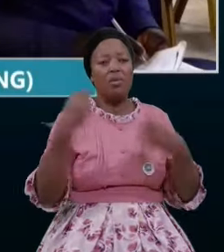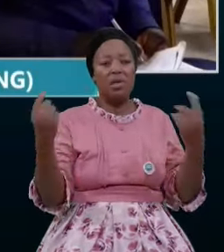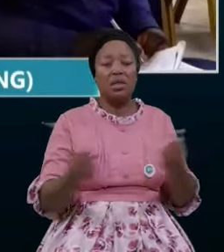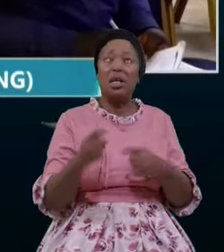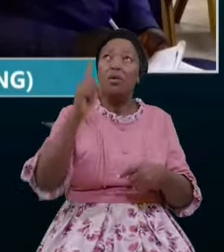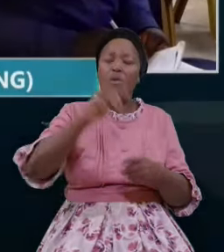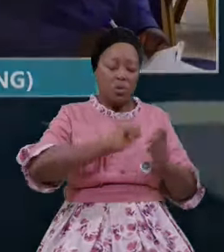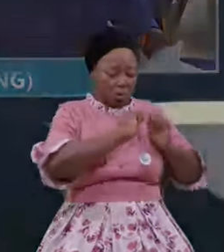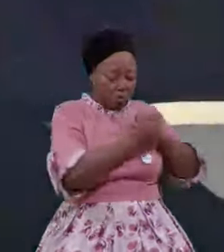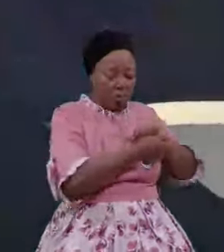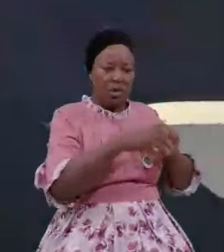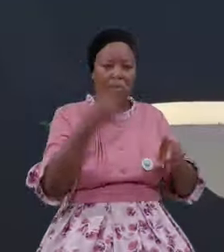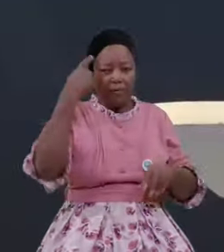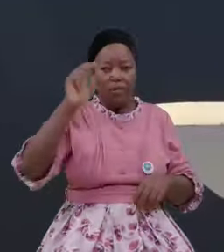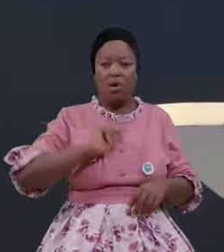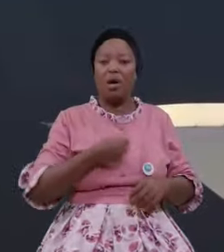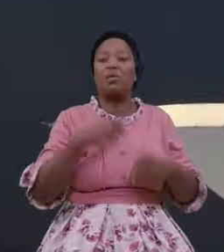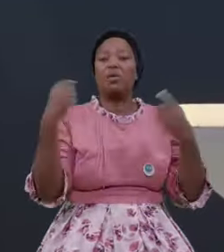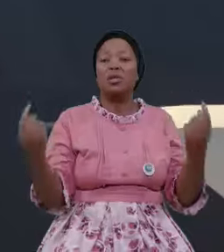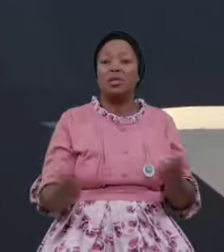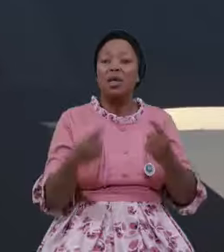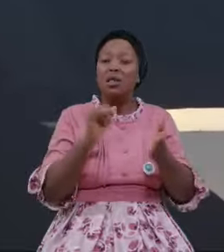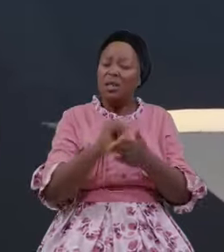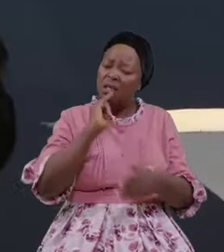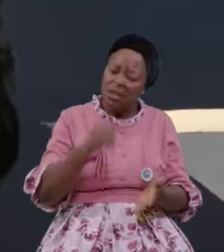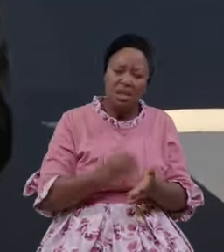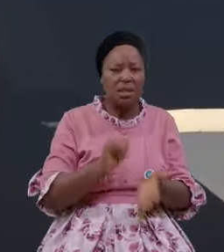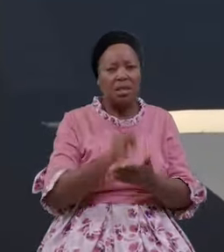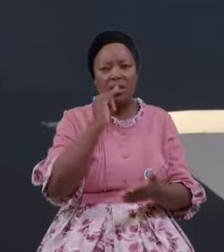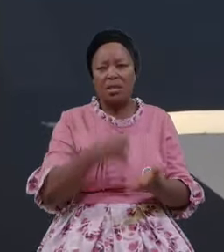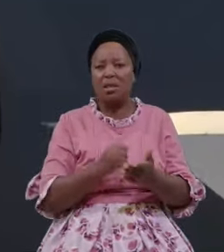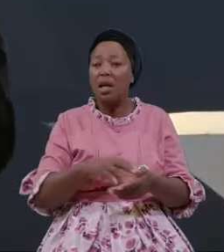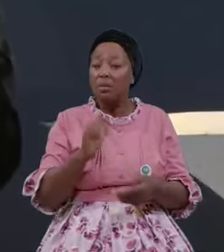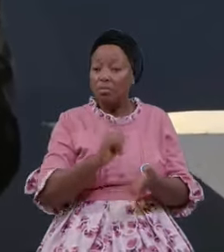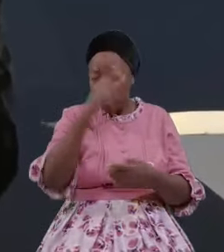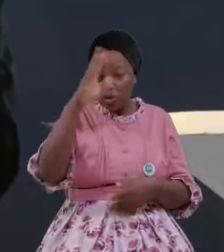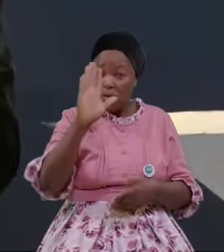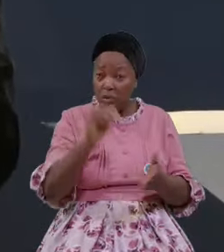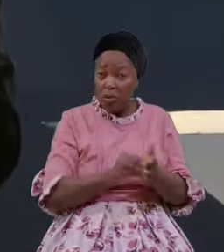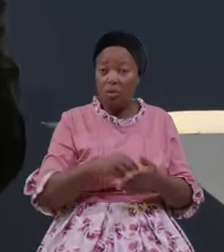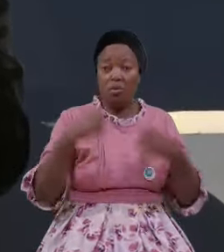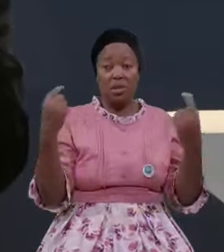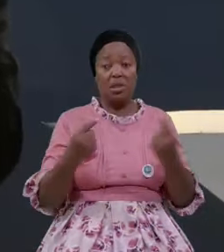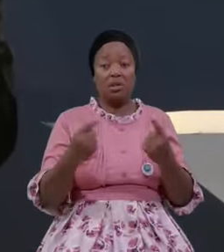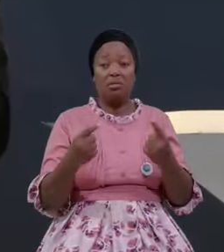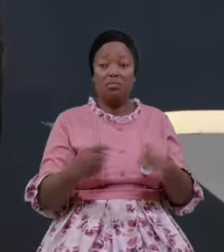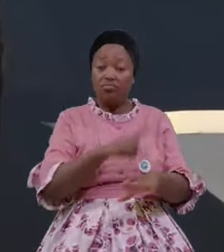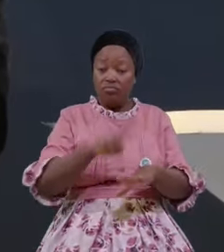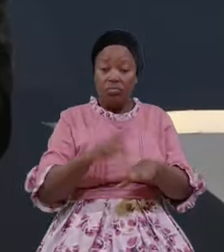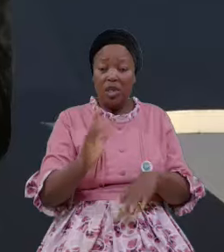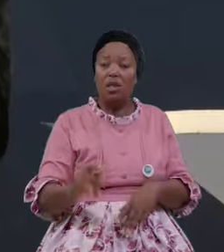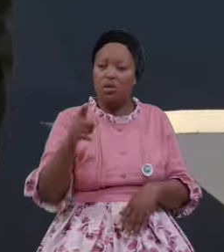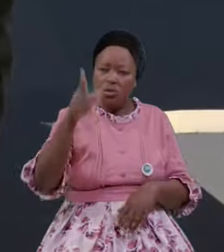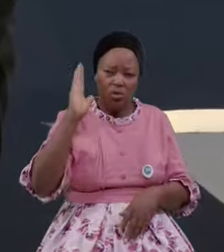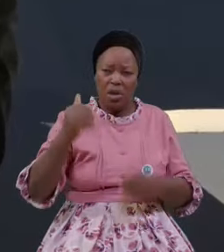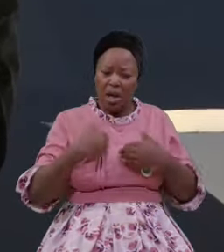for our iniquities. That's it. Because of your iniquity. Normally, you should have taken the bruises.